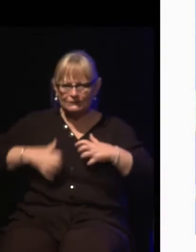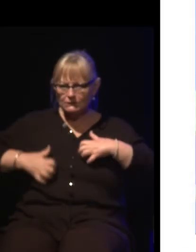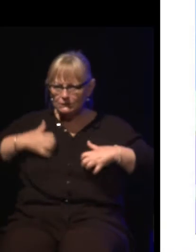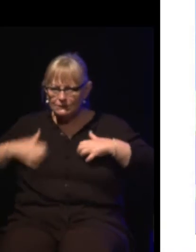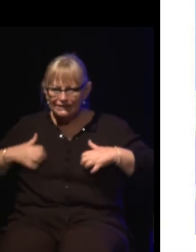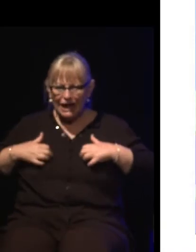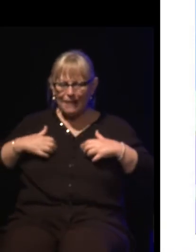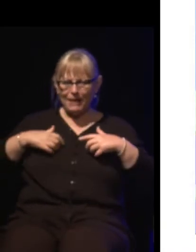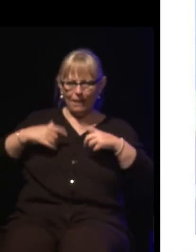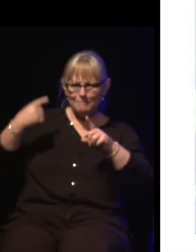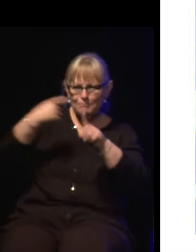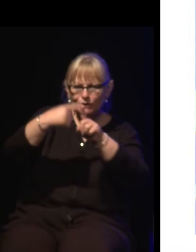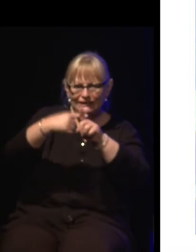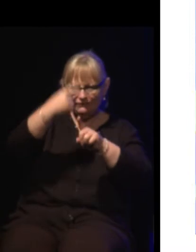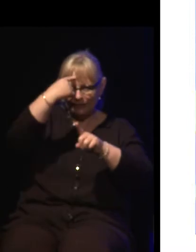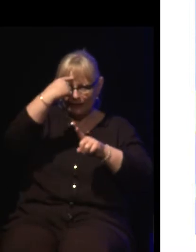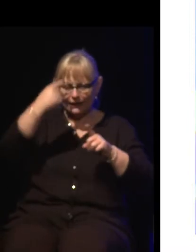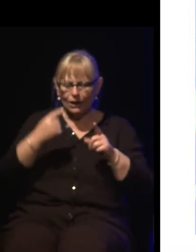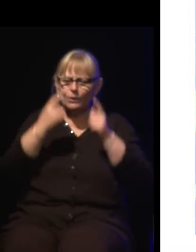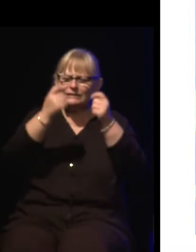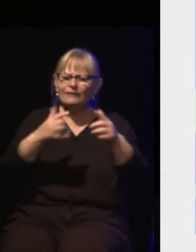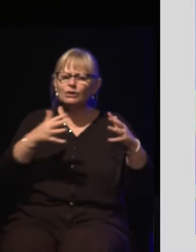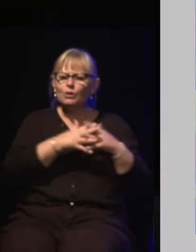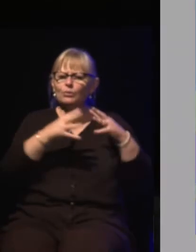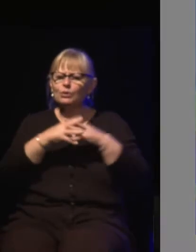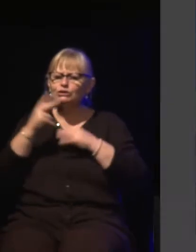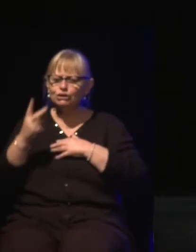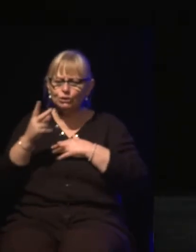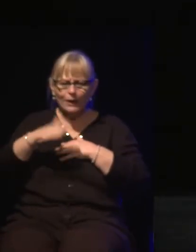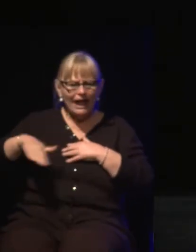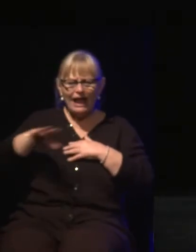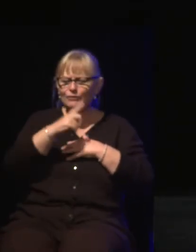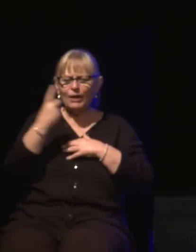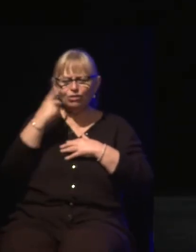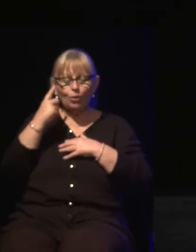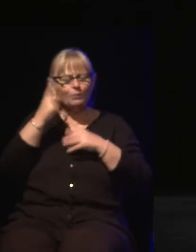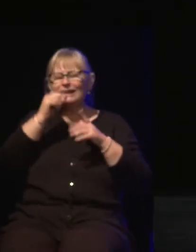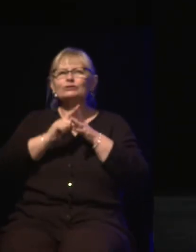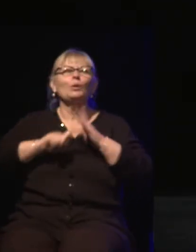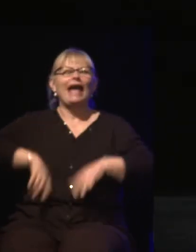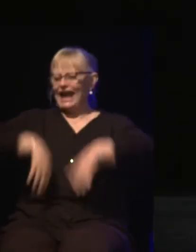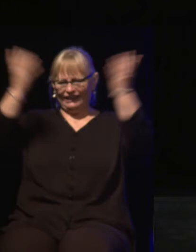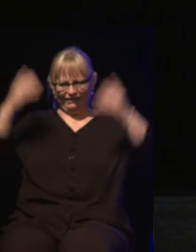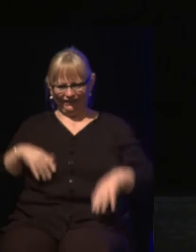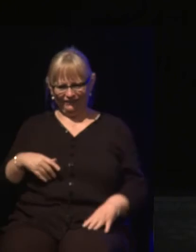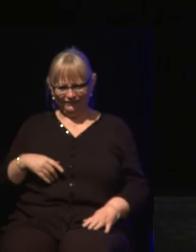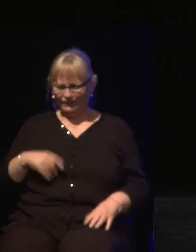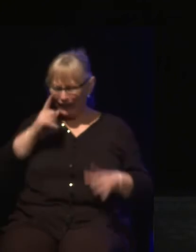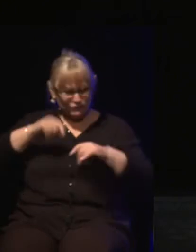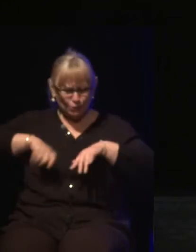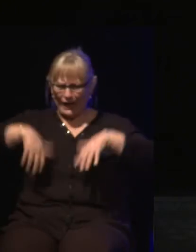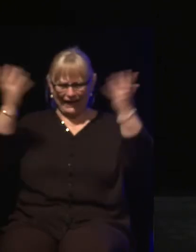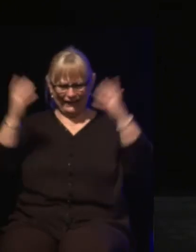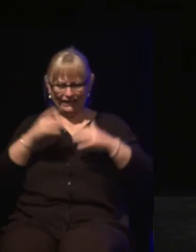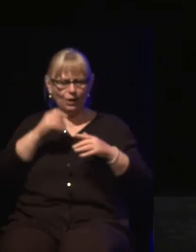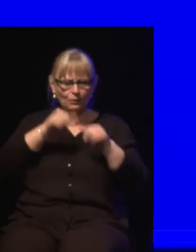about optimism, and it was a very brief period after World War II when everybody thought that anything was possible, right? Better living through architecture, better living